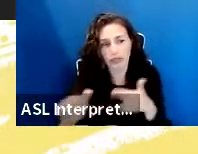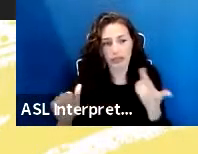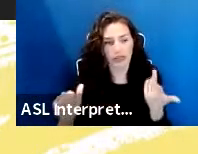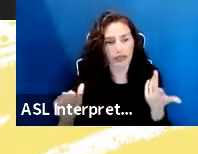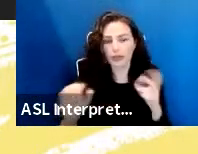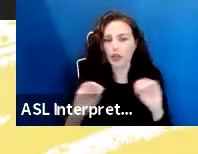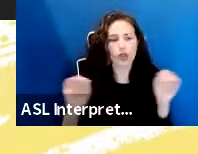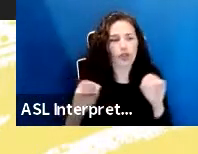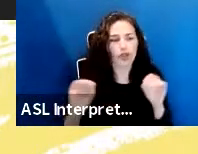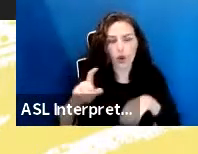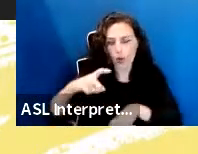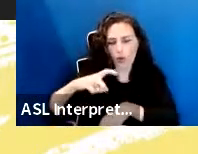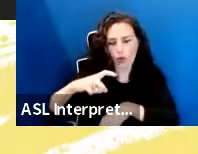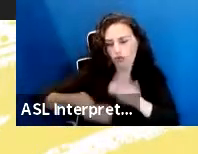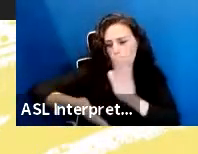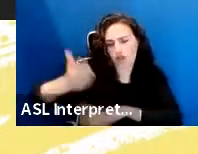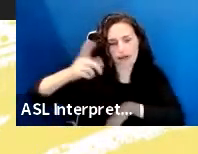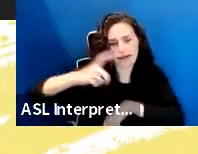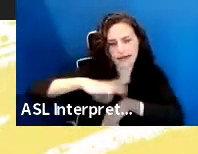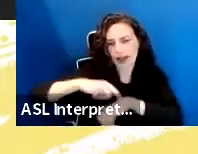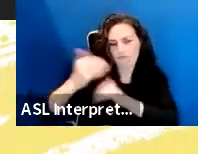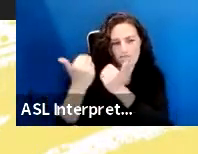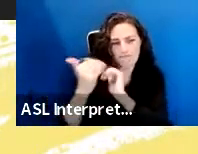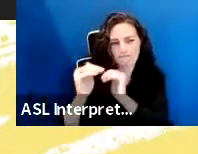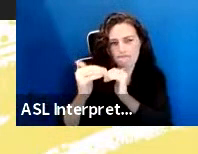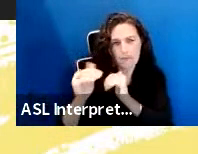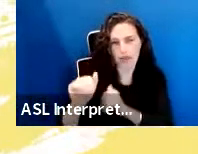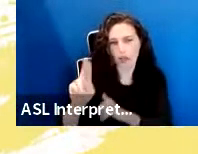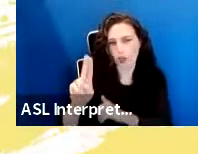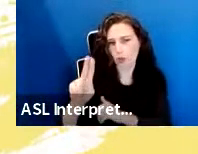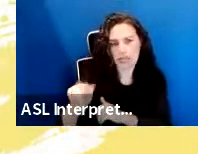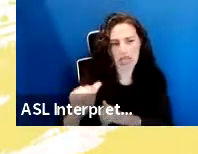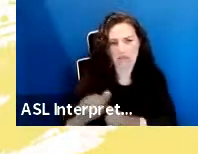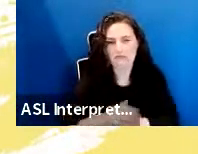well. Next slide, please.